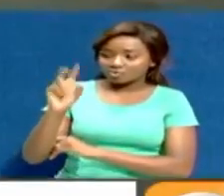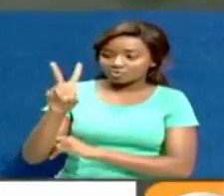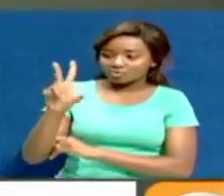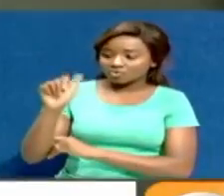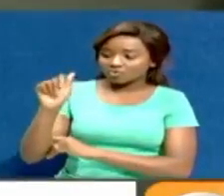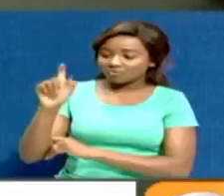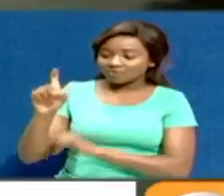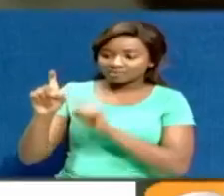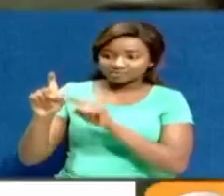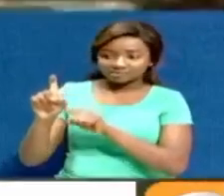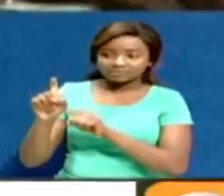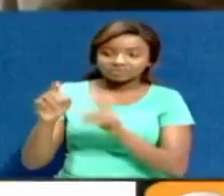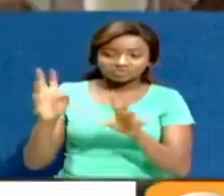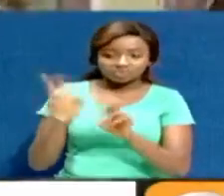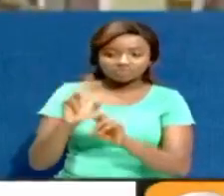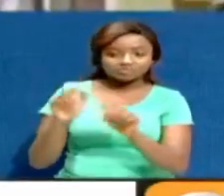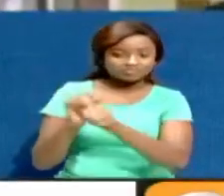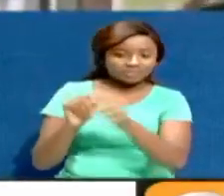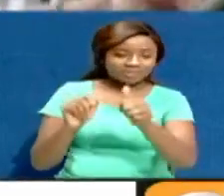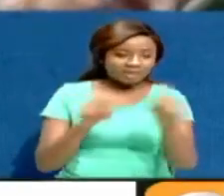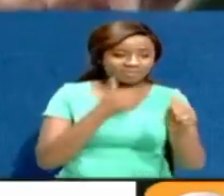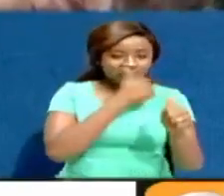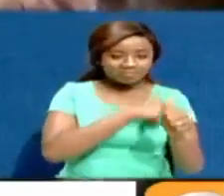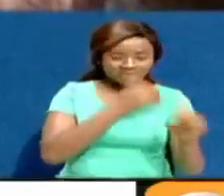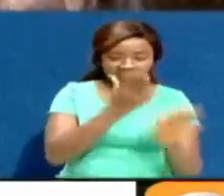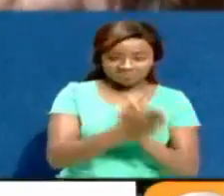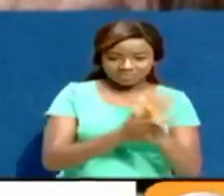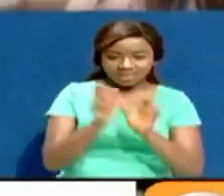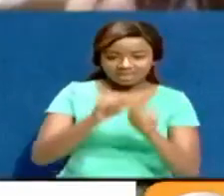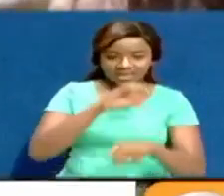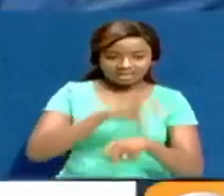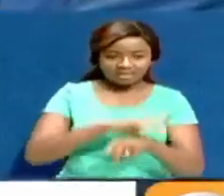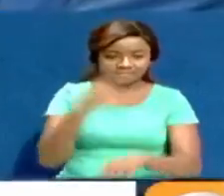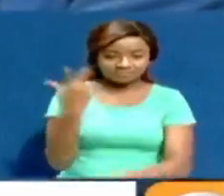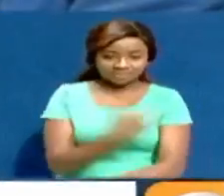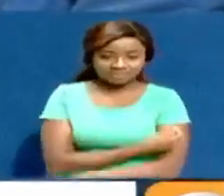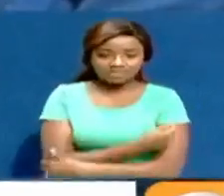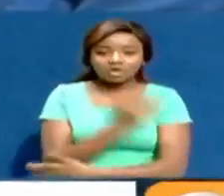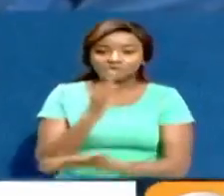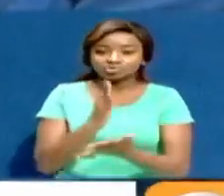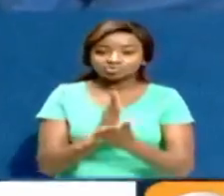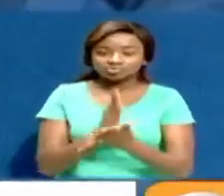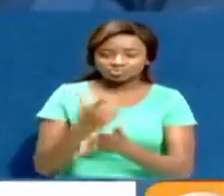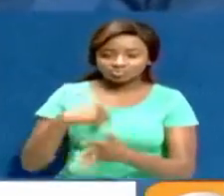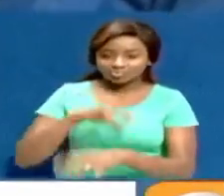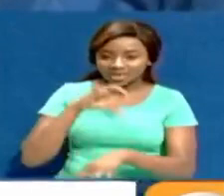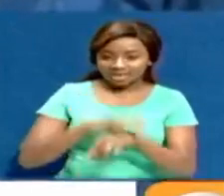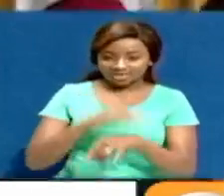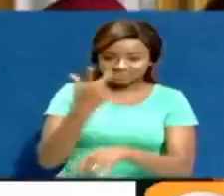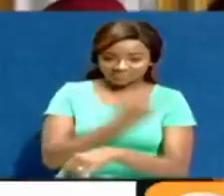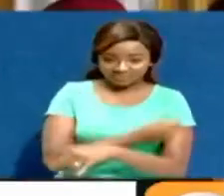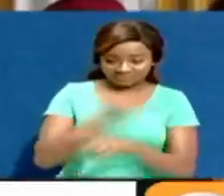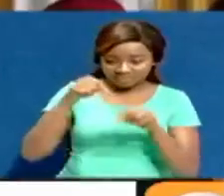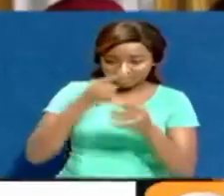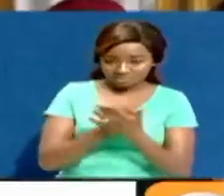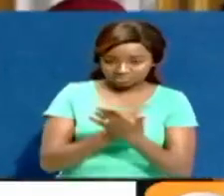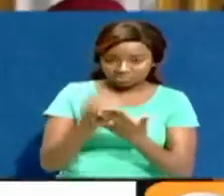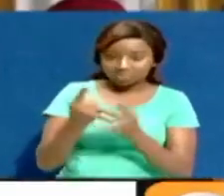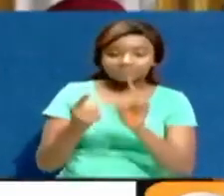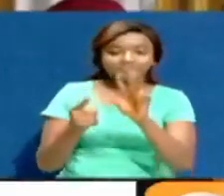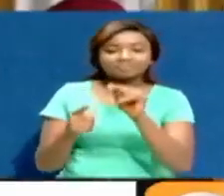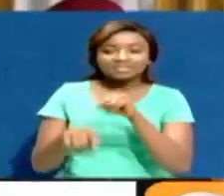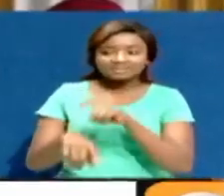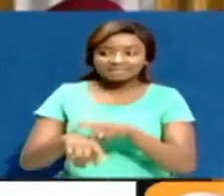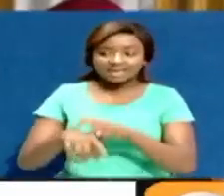CDC, bilateral and private arrangements. Yes, we are getting the vaccine this week, but a vaccine does